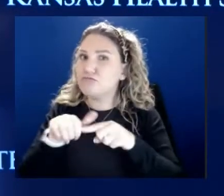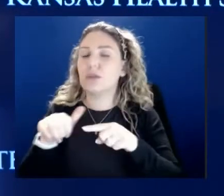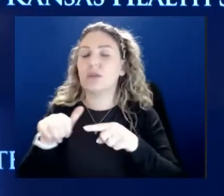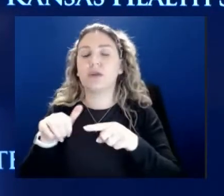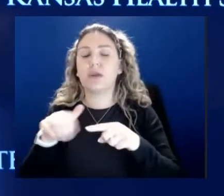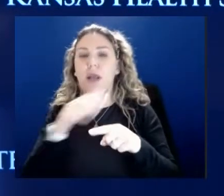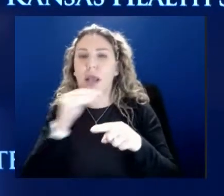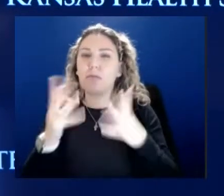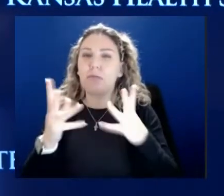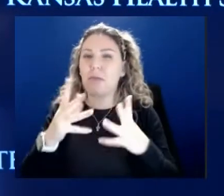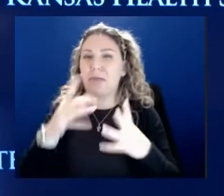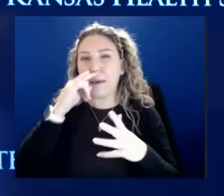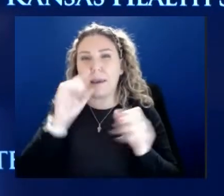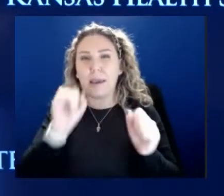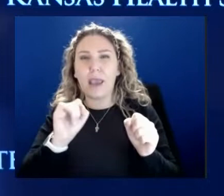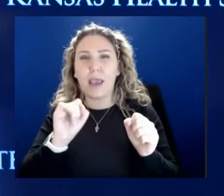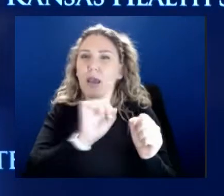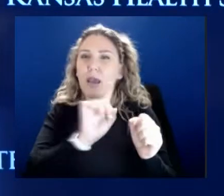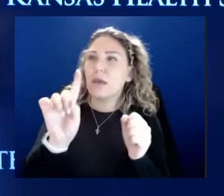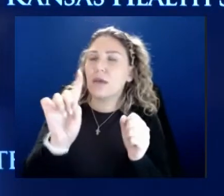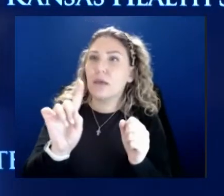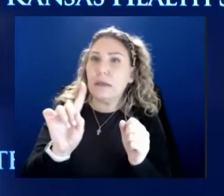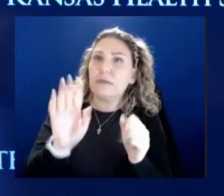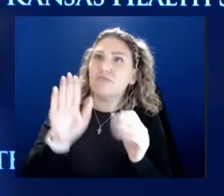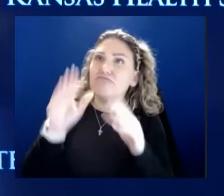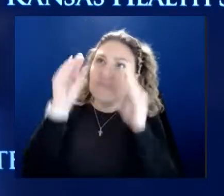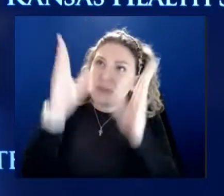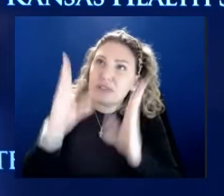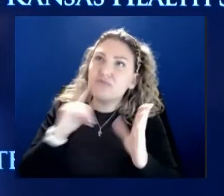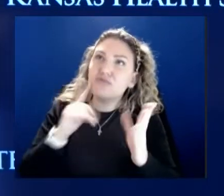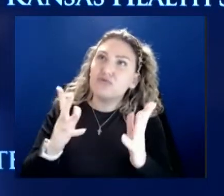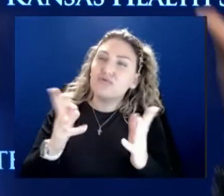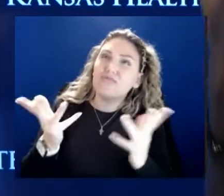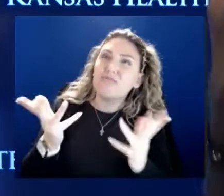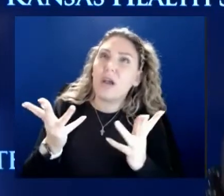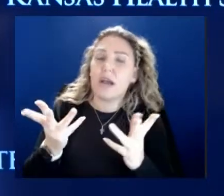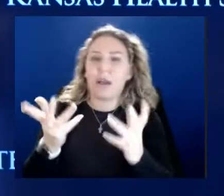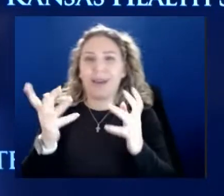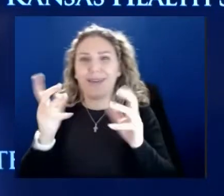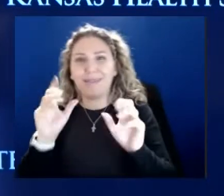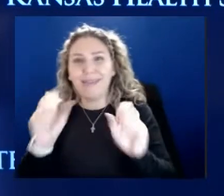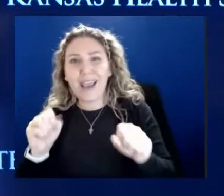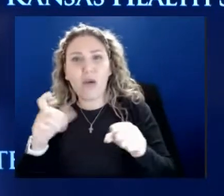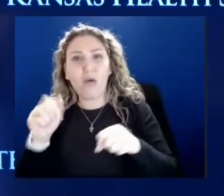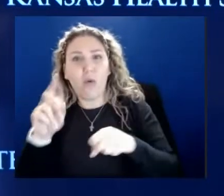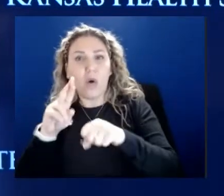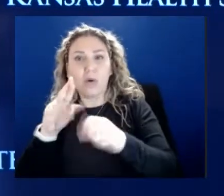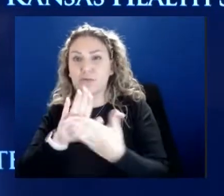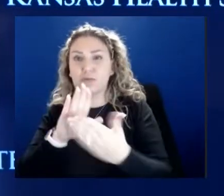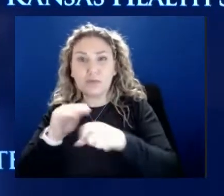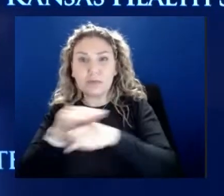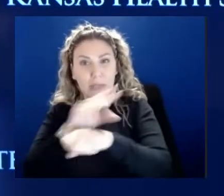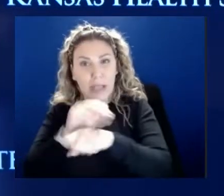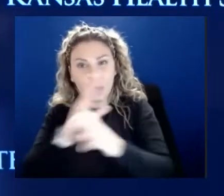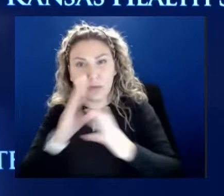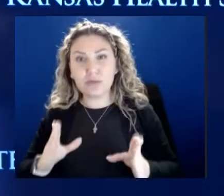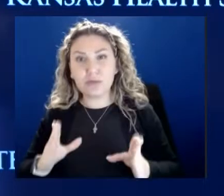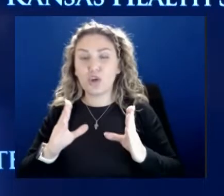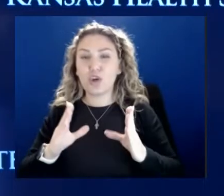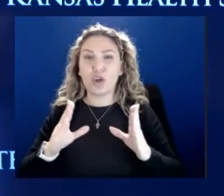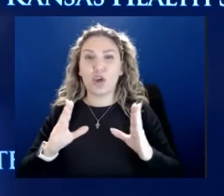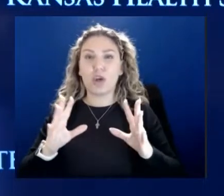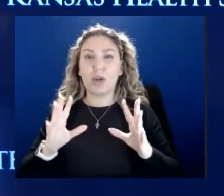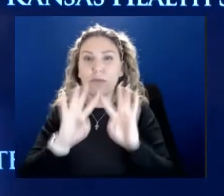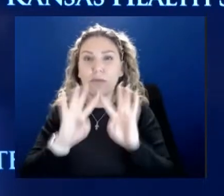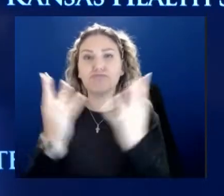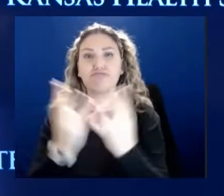or have a special place to go, or debrief with the counselor that they're really nervous, up, kind of bring them back down, ground them, and make their anxiety